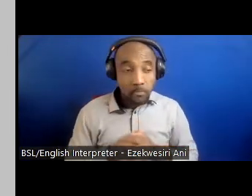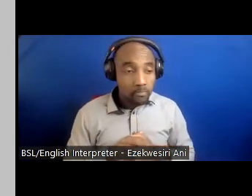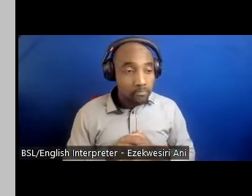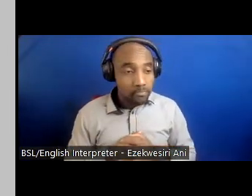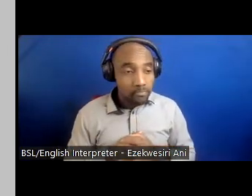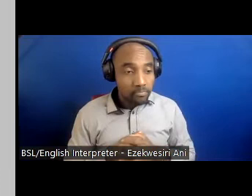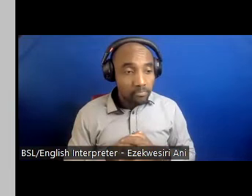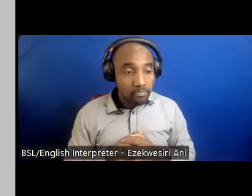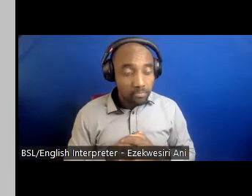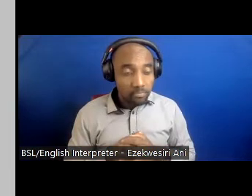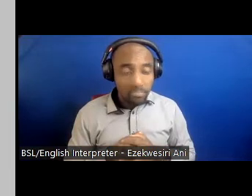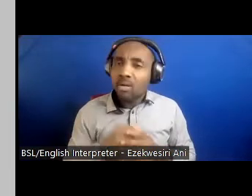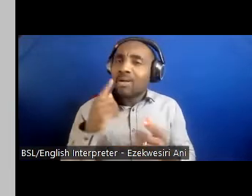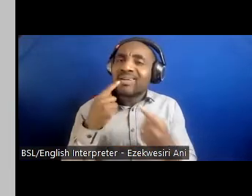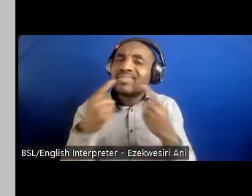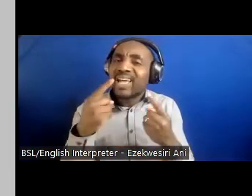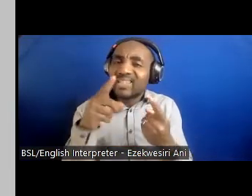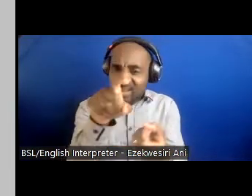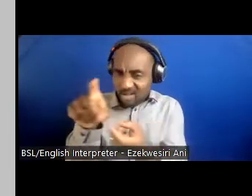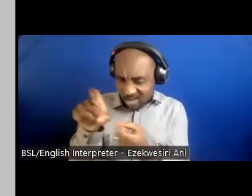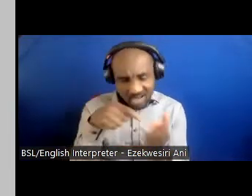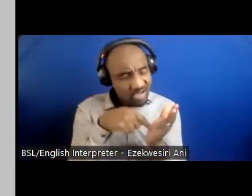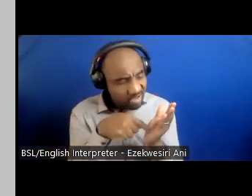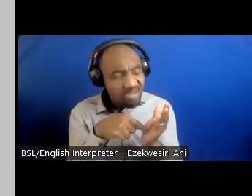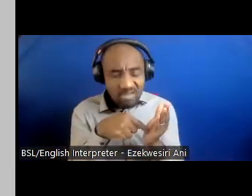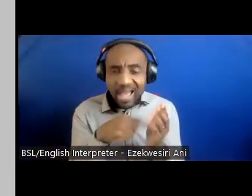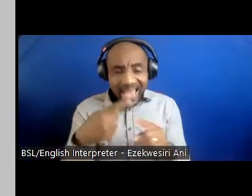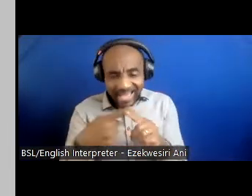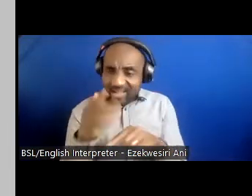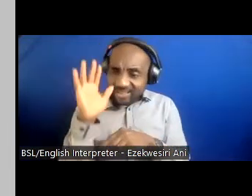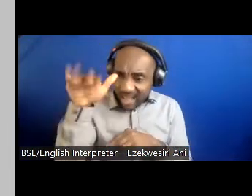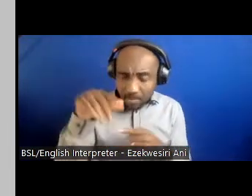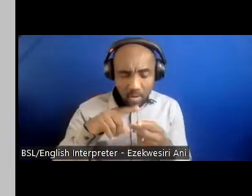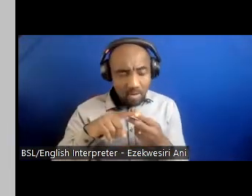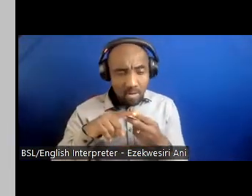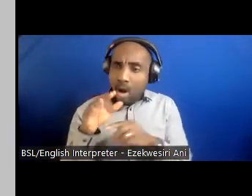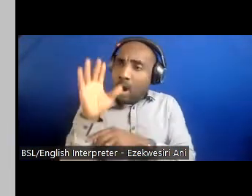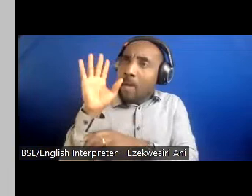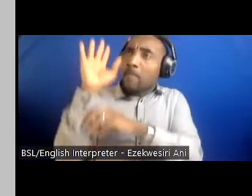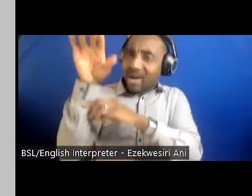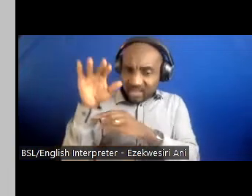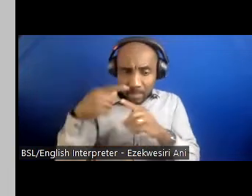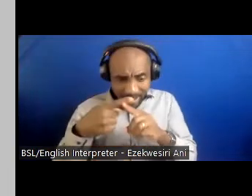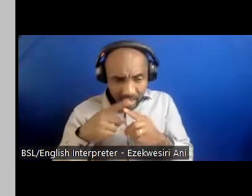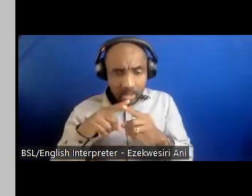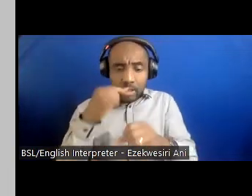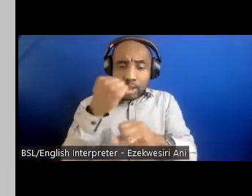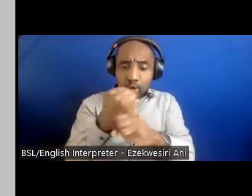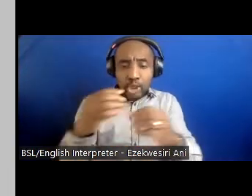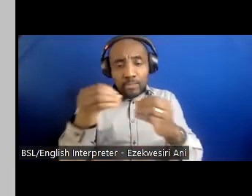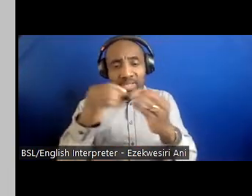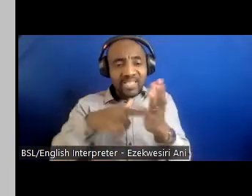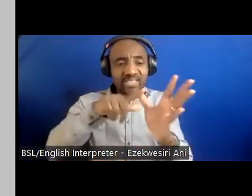Based on the data submitted, England Handball, Basketball England, and GB Taekwondo were all graded an